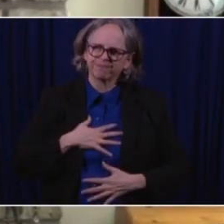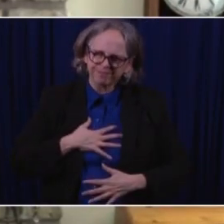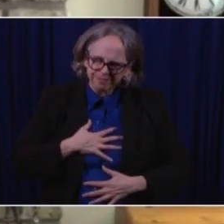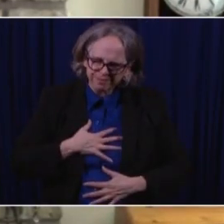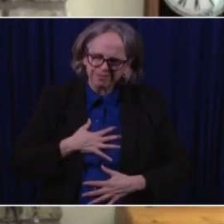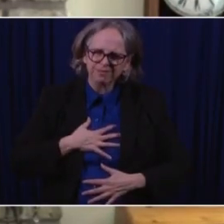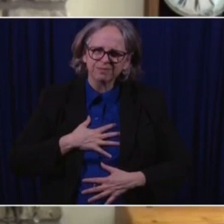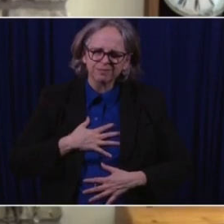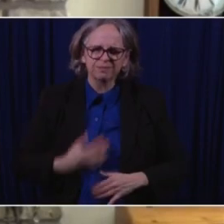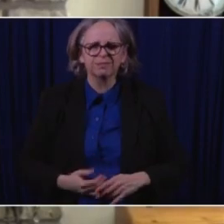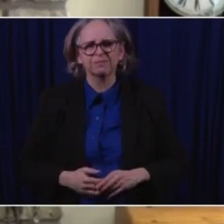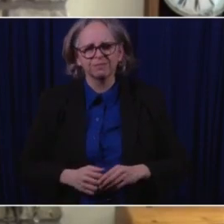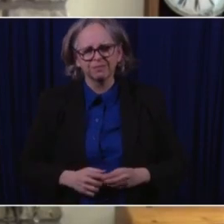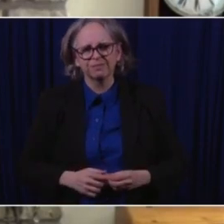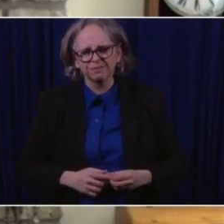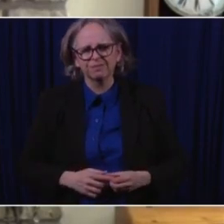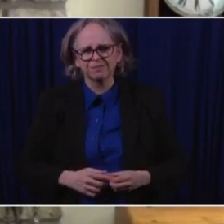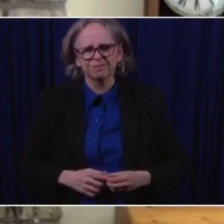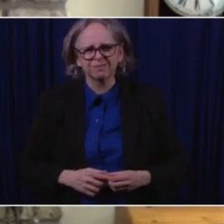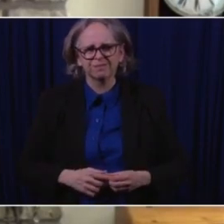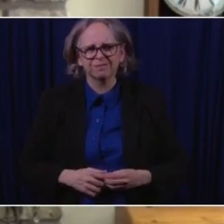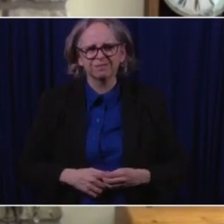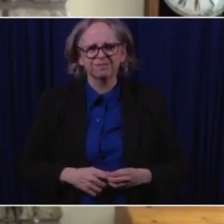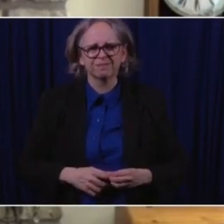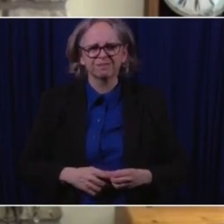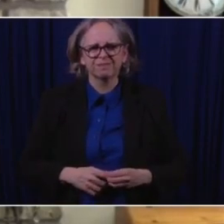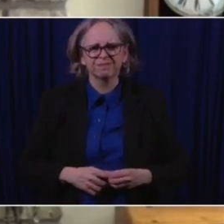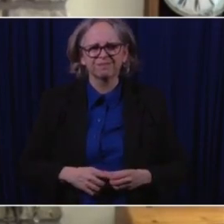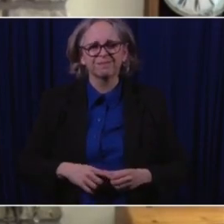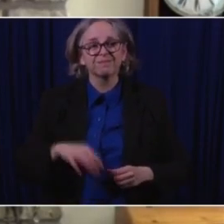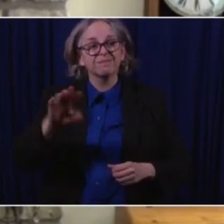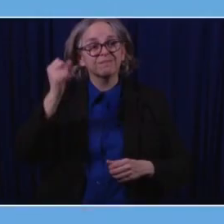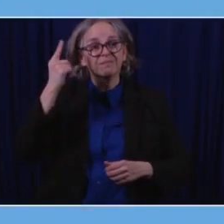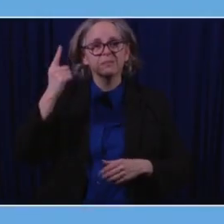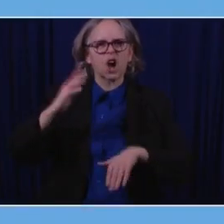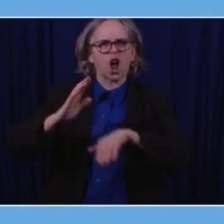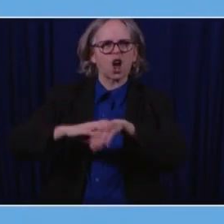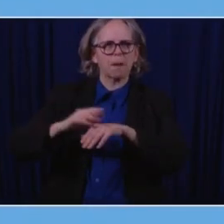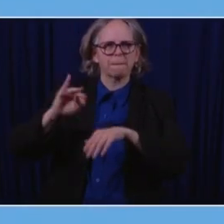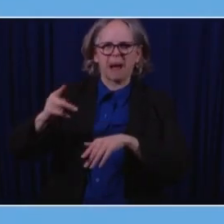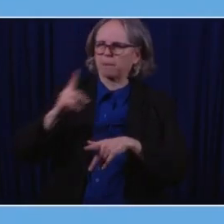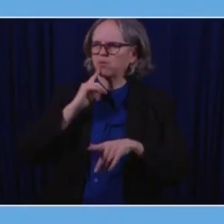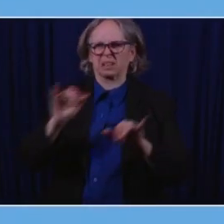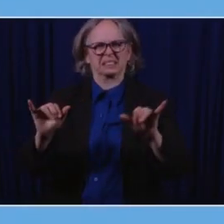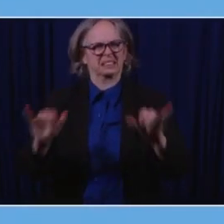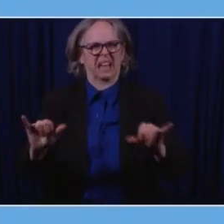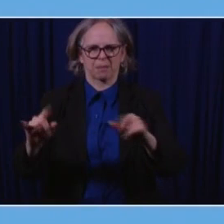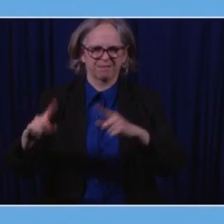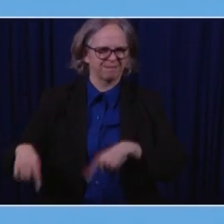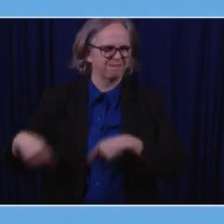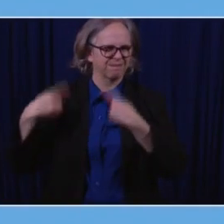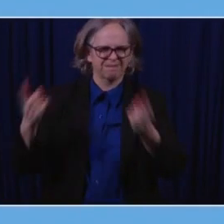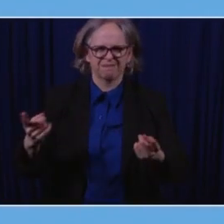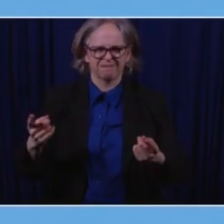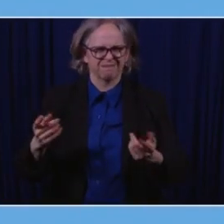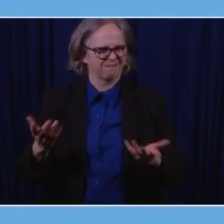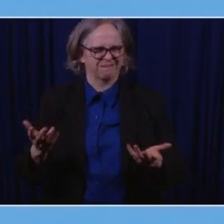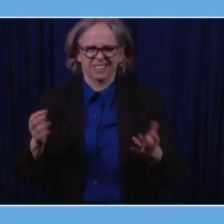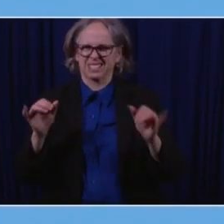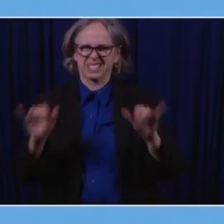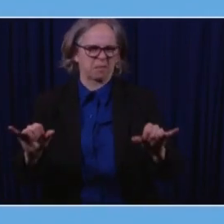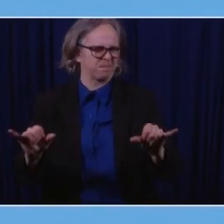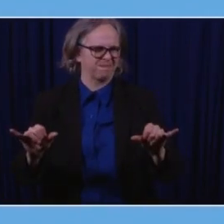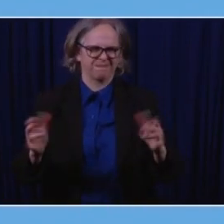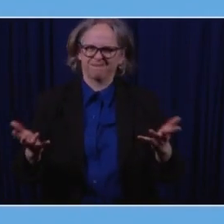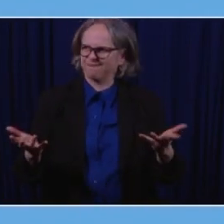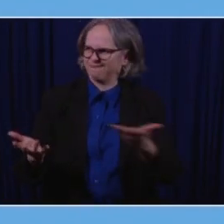Let's go to the alert map. No changes in the alert map. We've not seen a change in this map for quite some time.